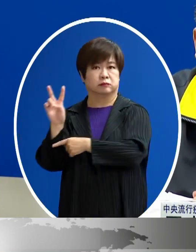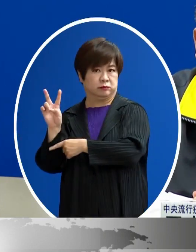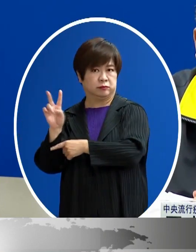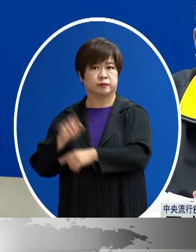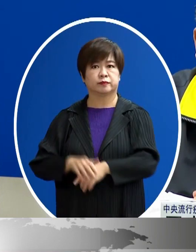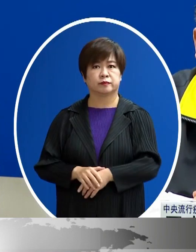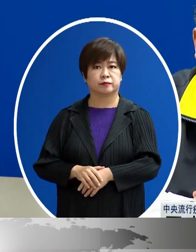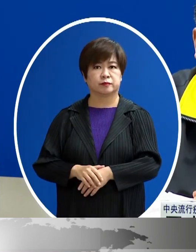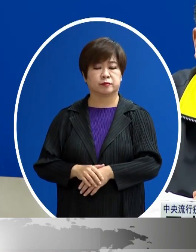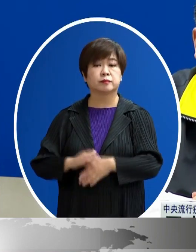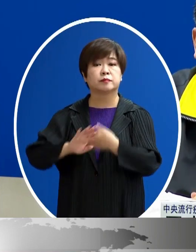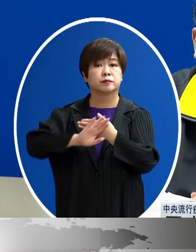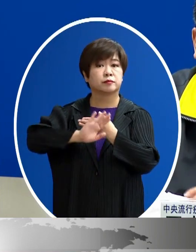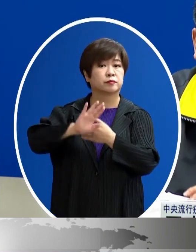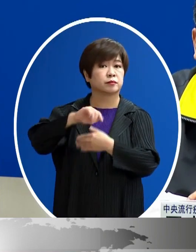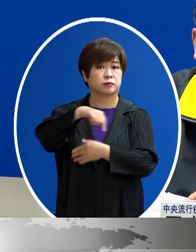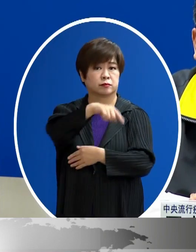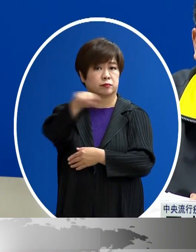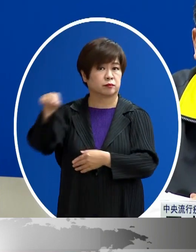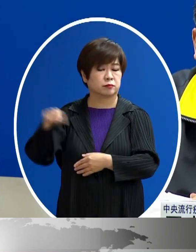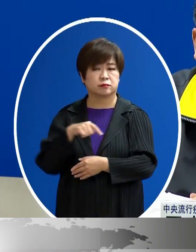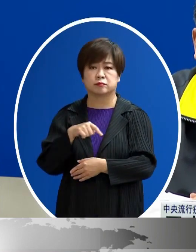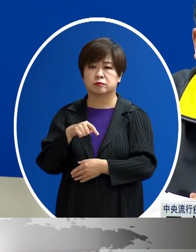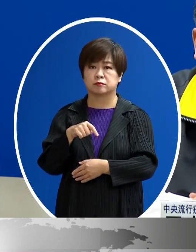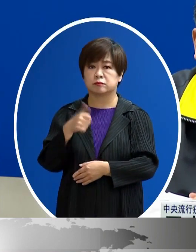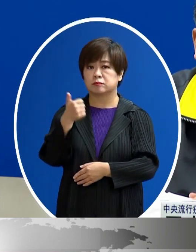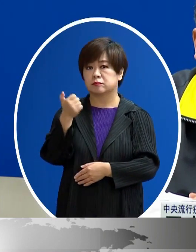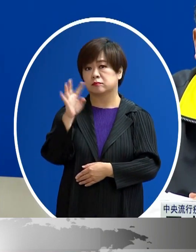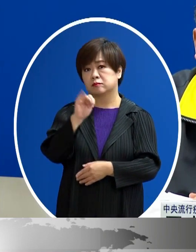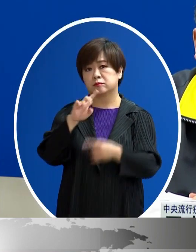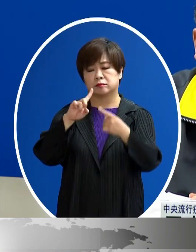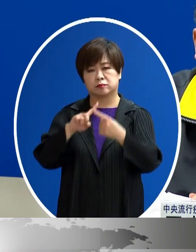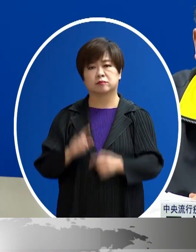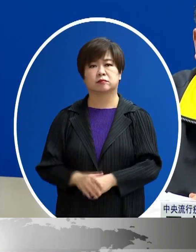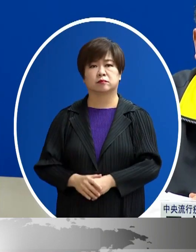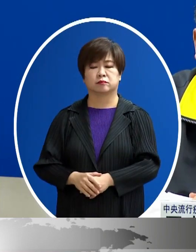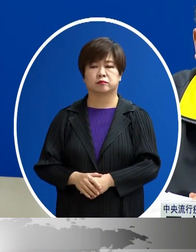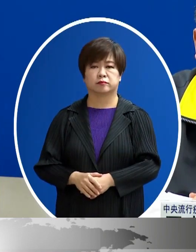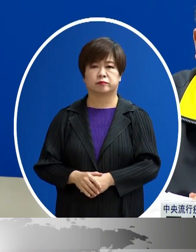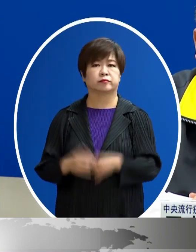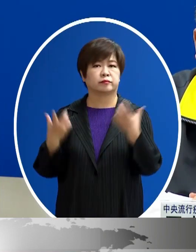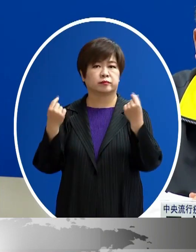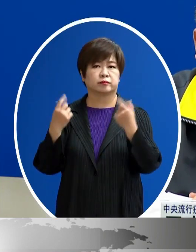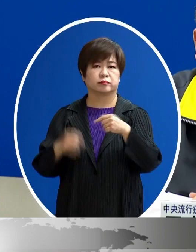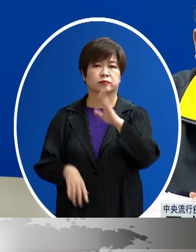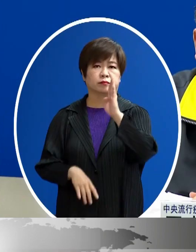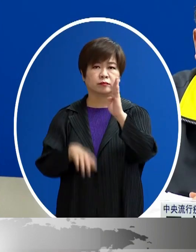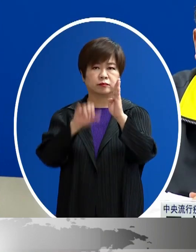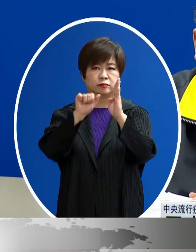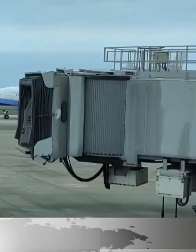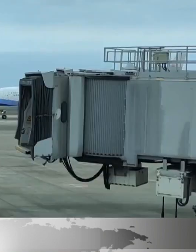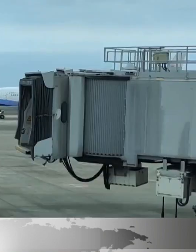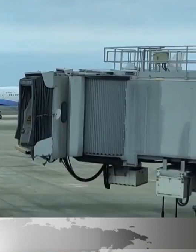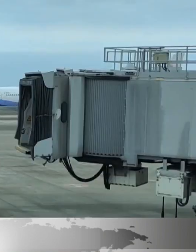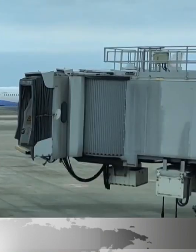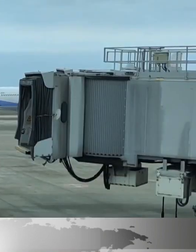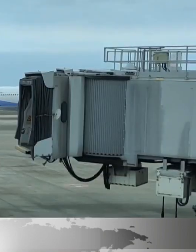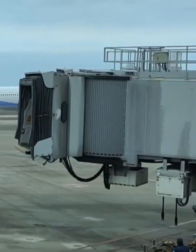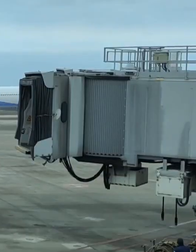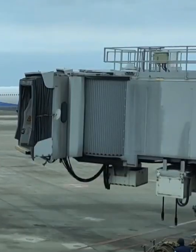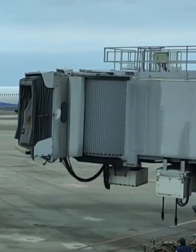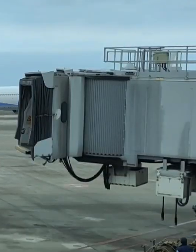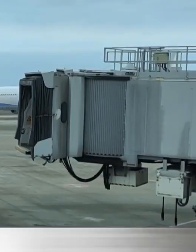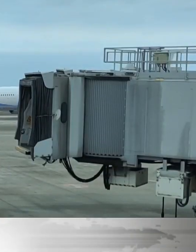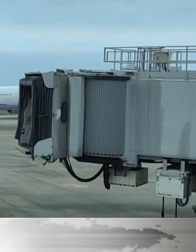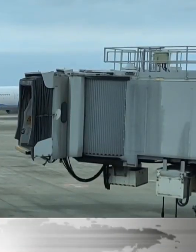few mutant strains at present. As for the local cases we've genetically sequenced so far, no mutant strains have been detected. Taiwan has